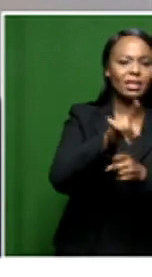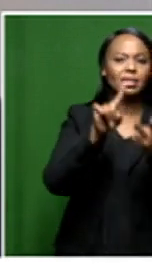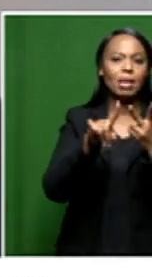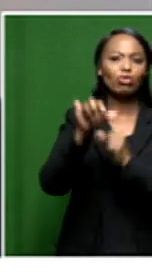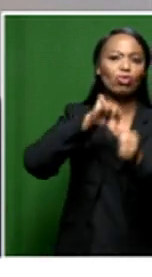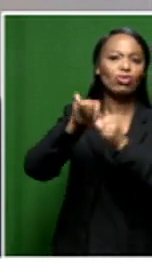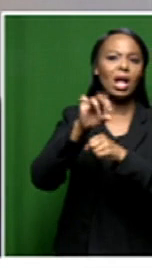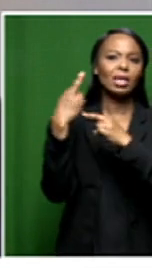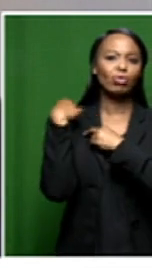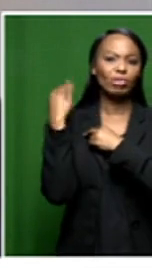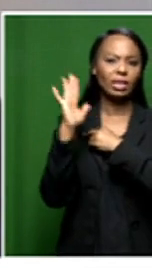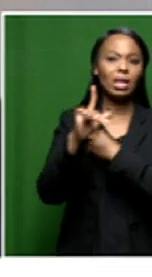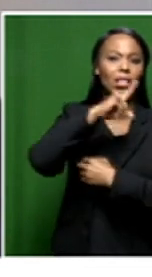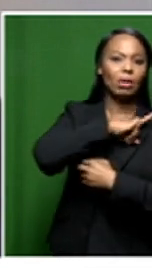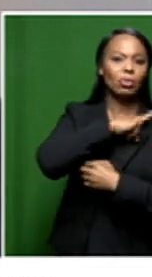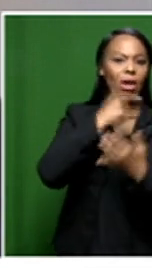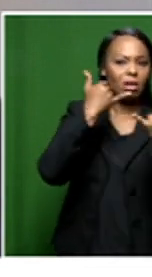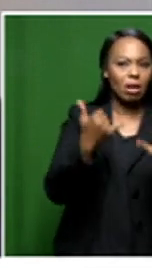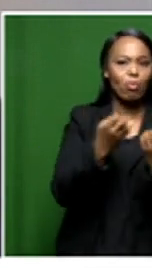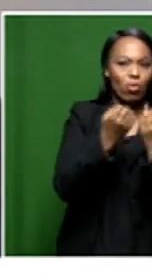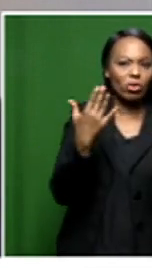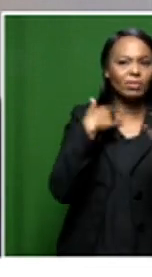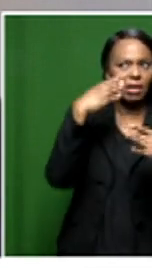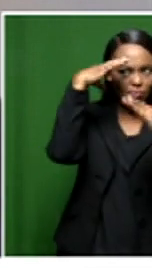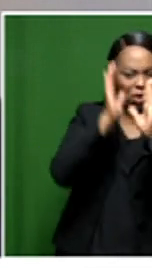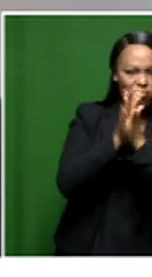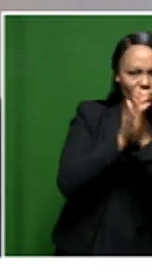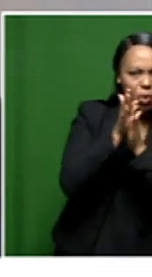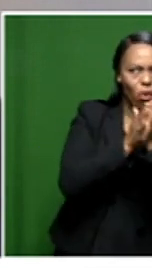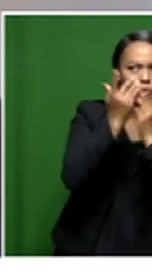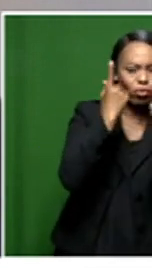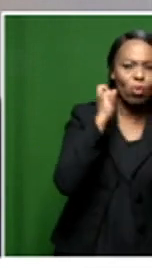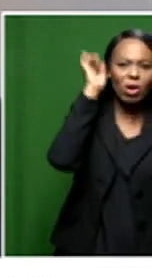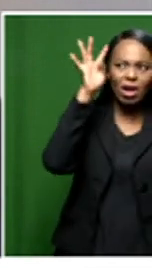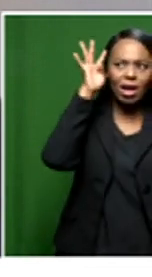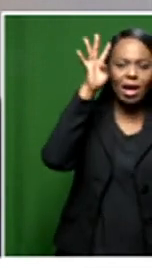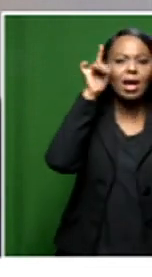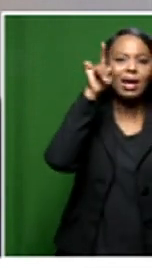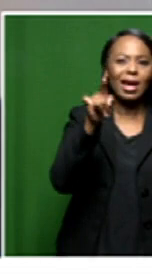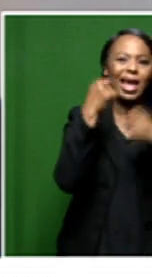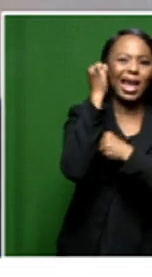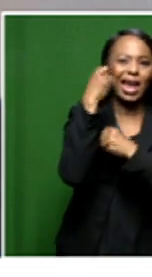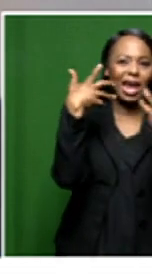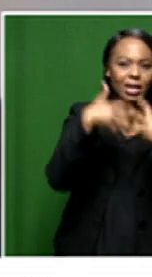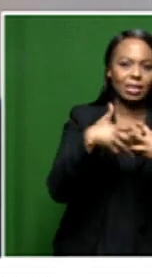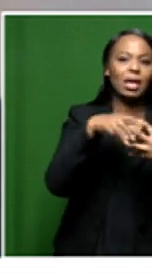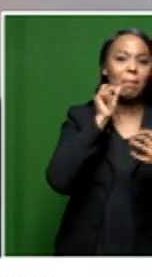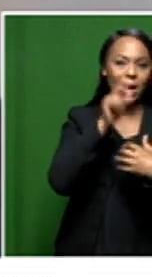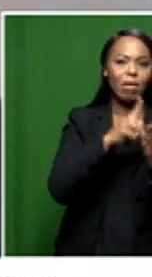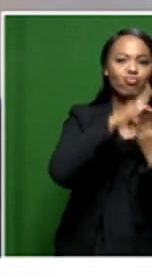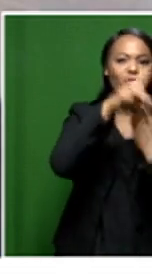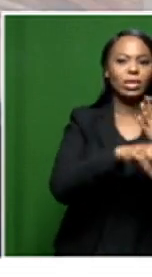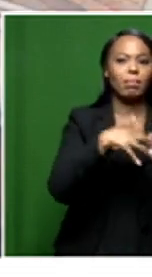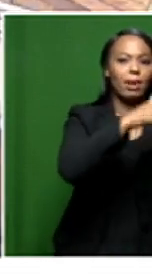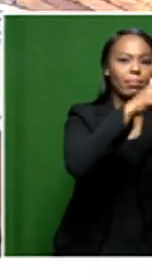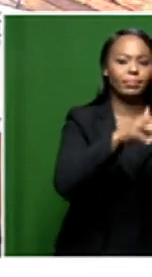responsibility. And that's how I've always been motivated to do engineering, as well as create these type of innovations. And that's what led me to my project. Now,